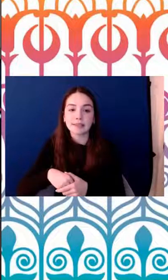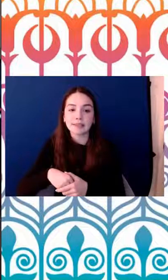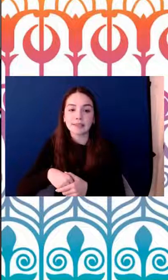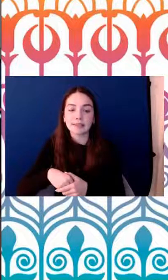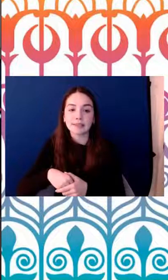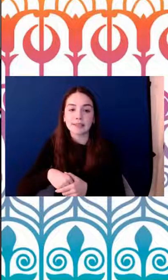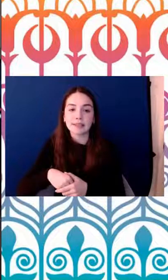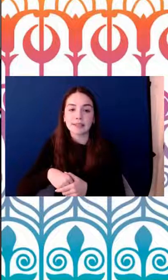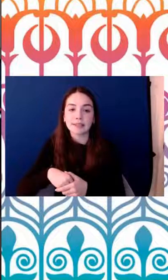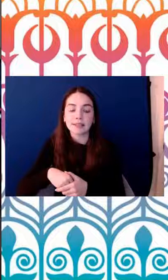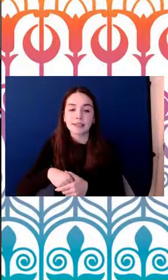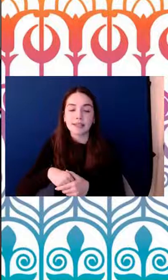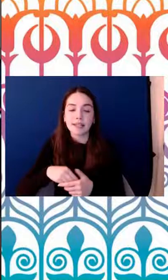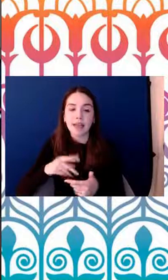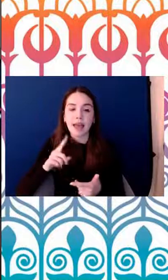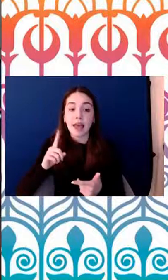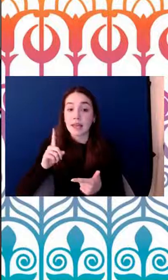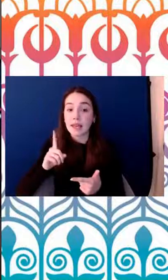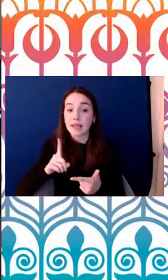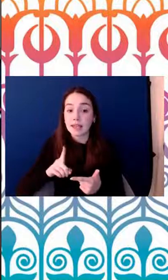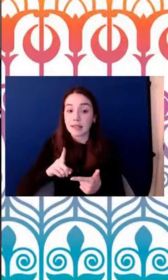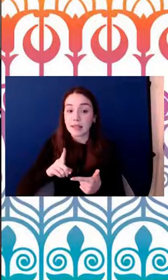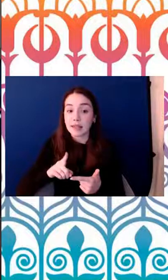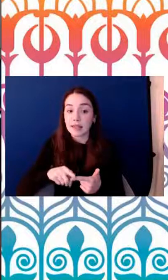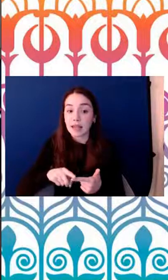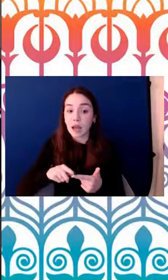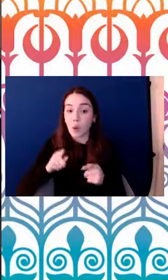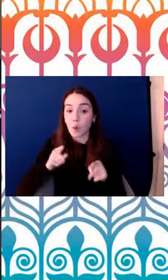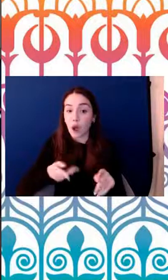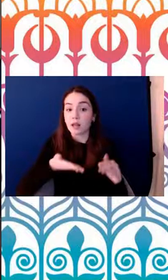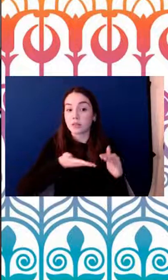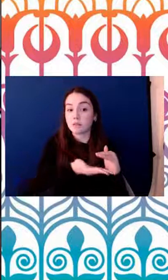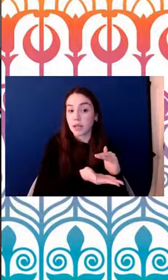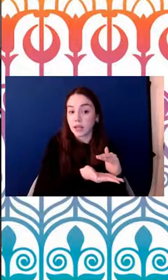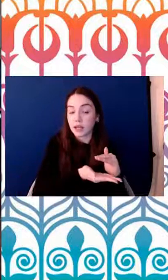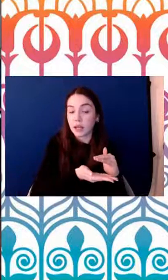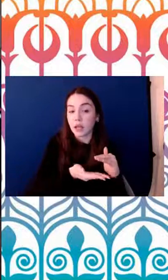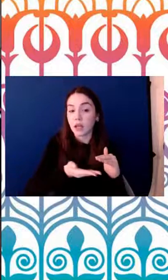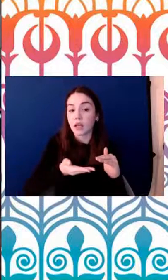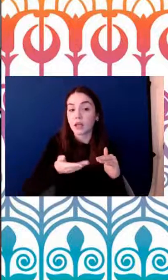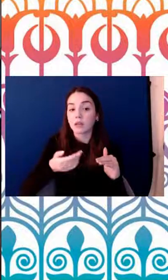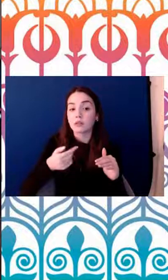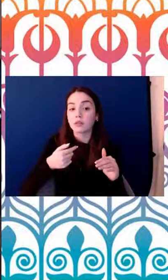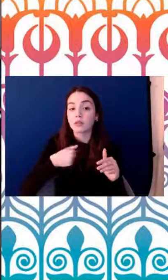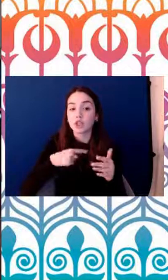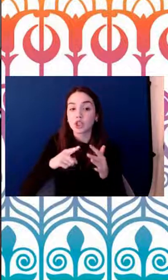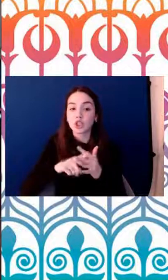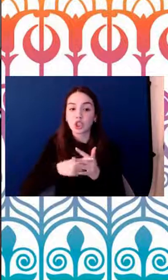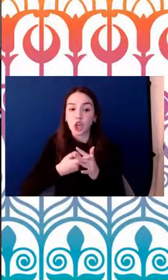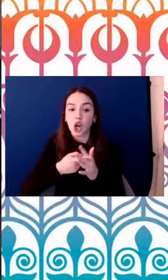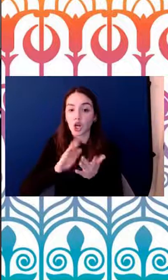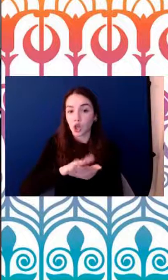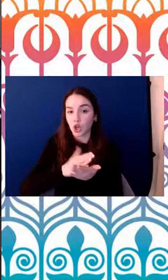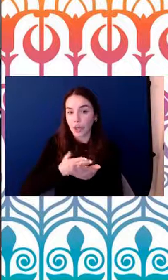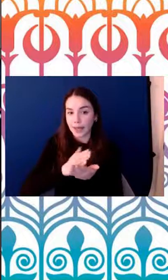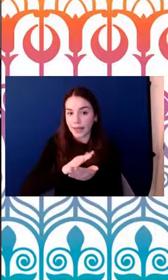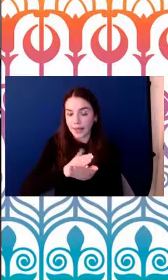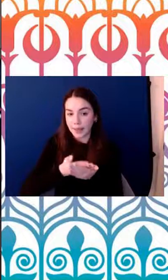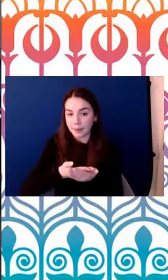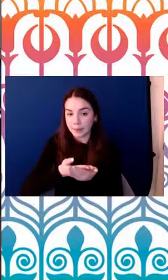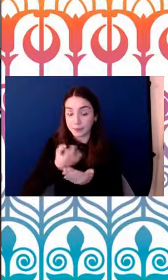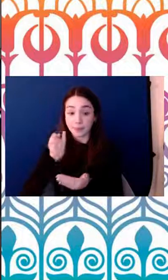toast. And then while it's in the oven, we are going to start cooking. If you